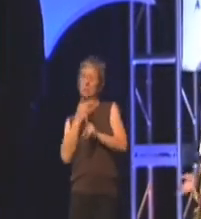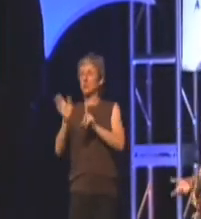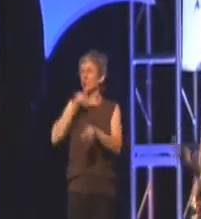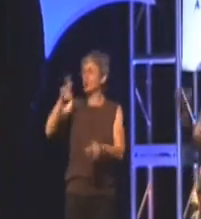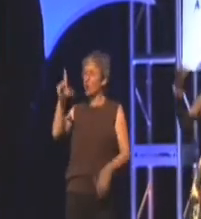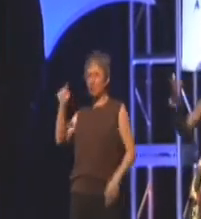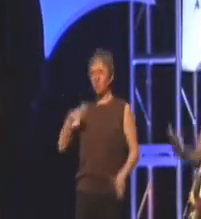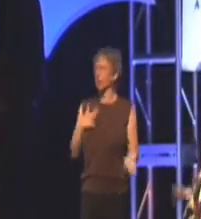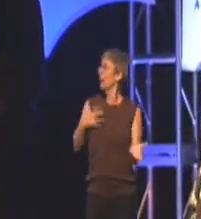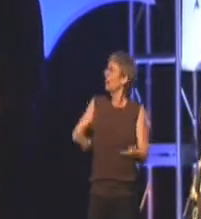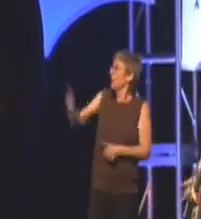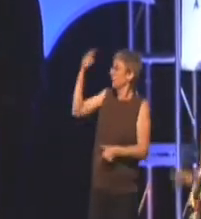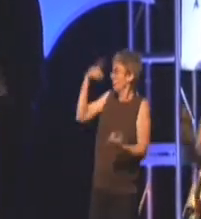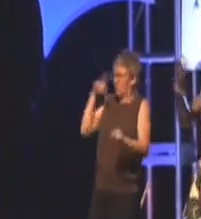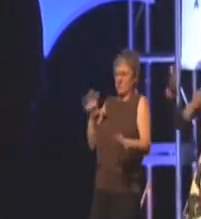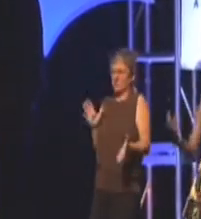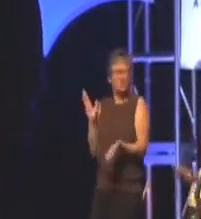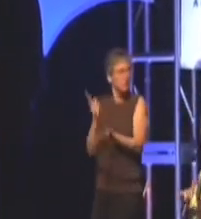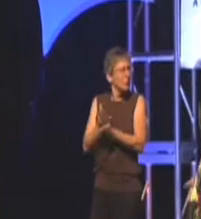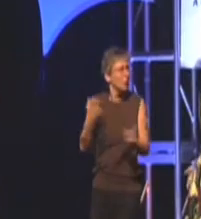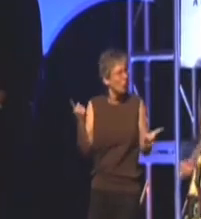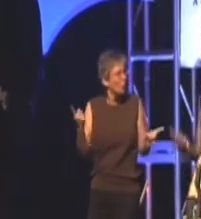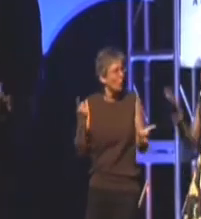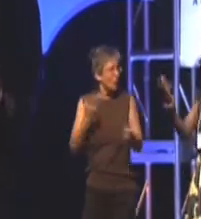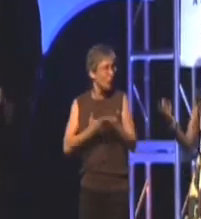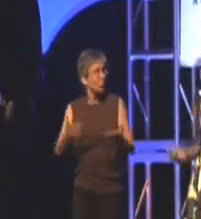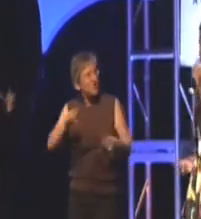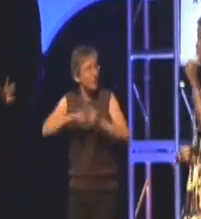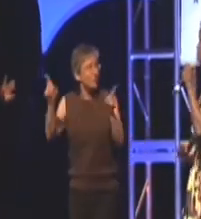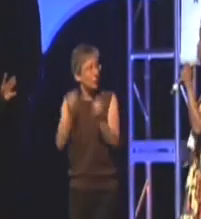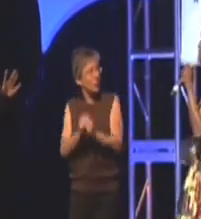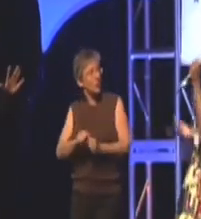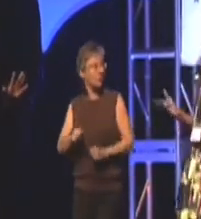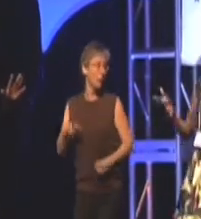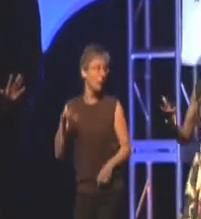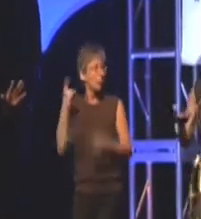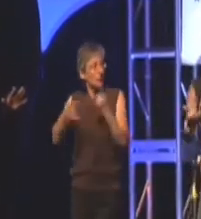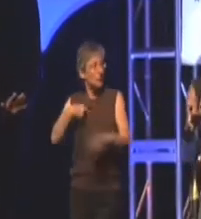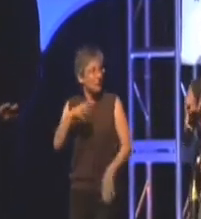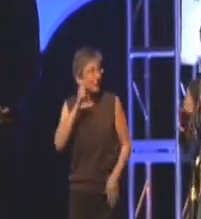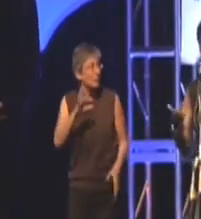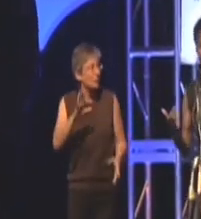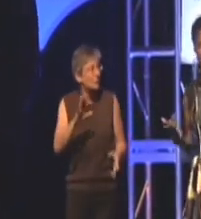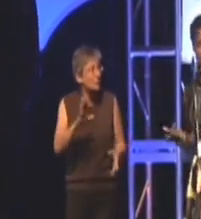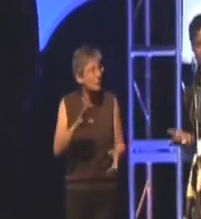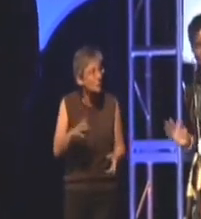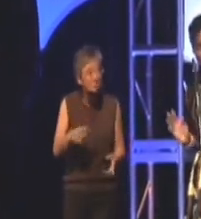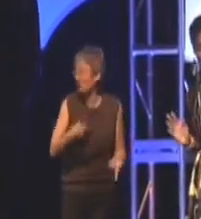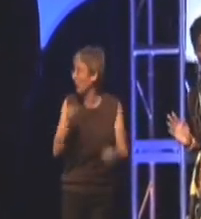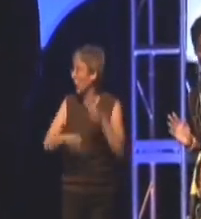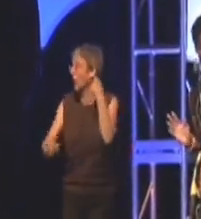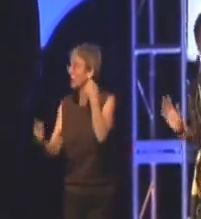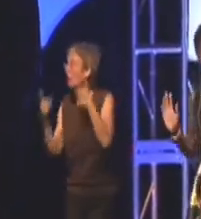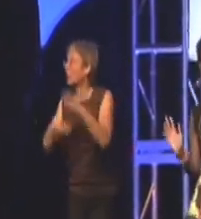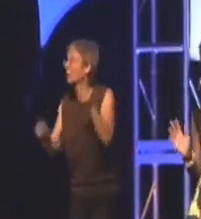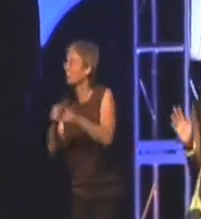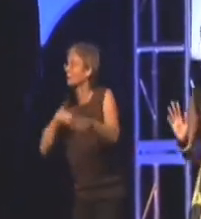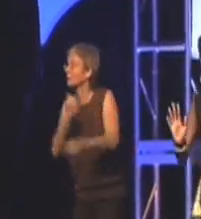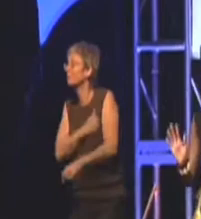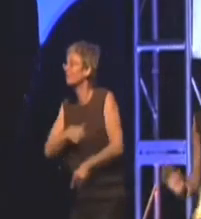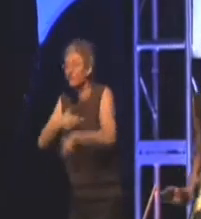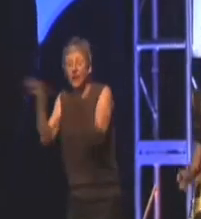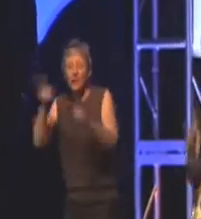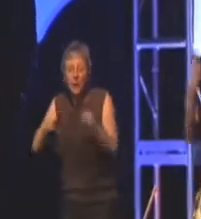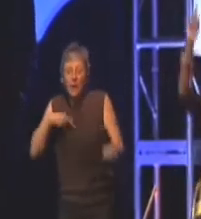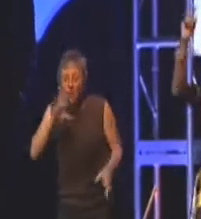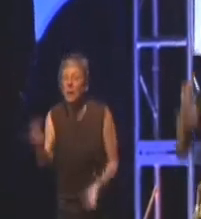compromising my standards of perfection Wanted me to do things different with the mood swings Undereducated, thought he needed in my mood ring I guess I